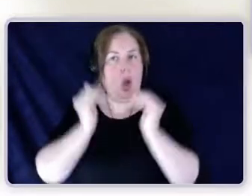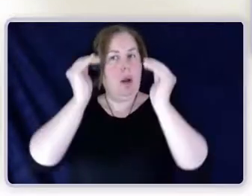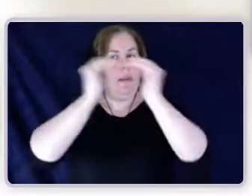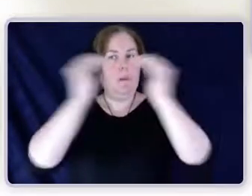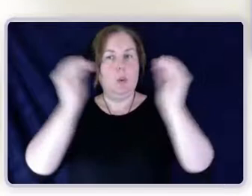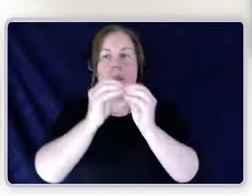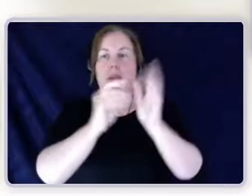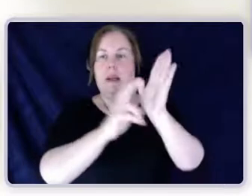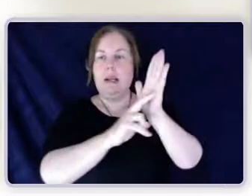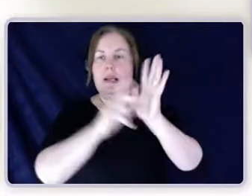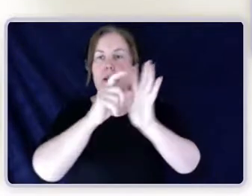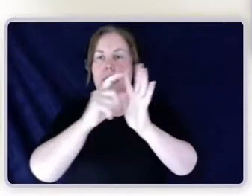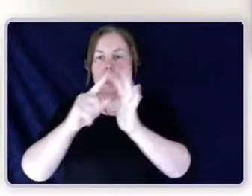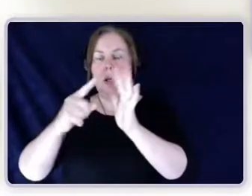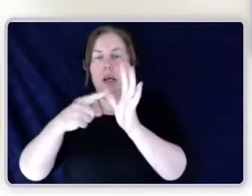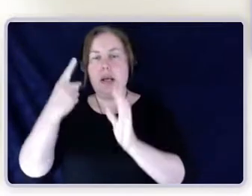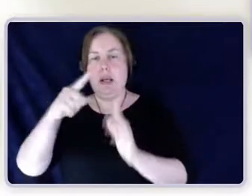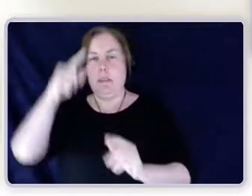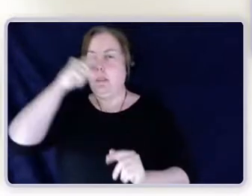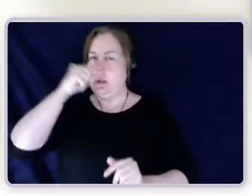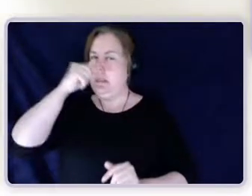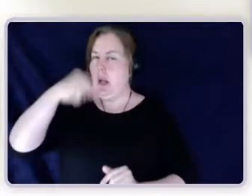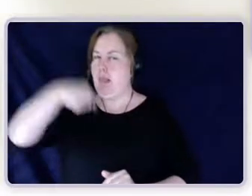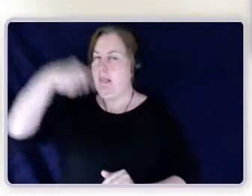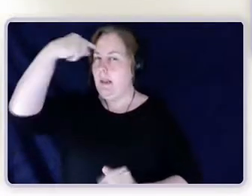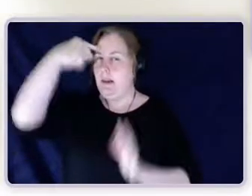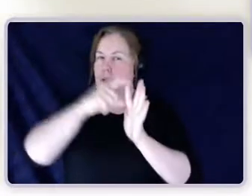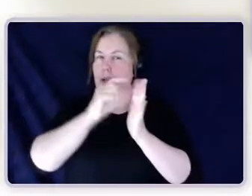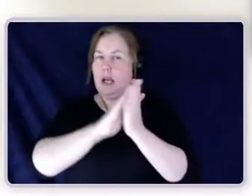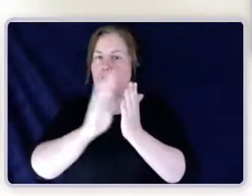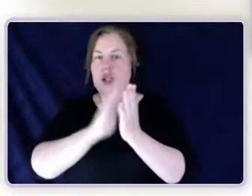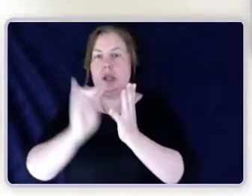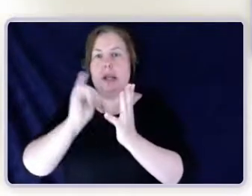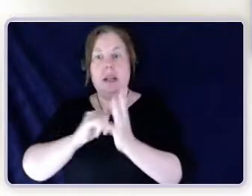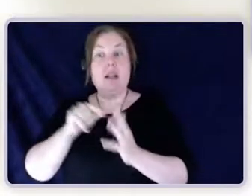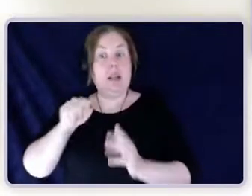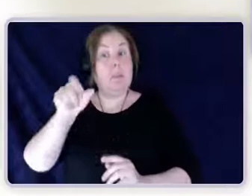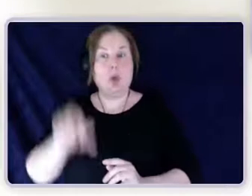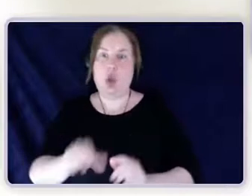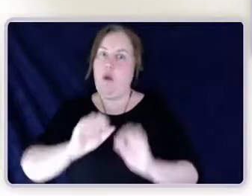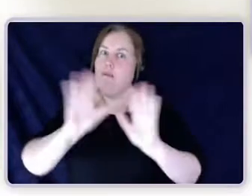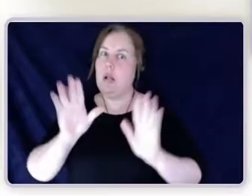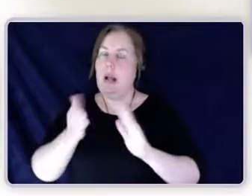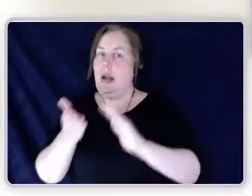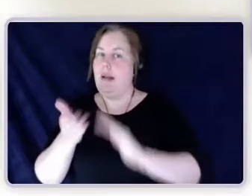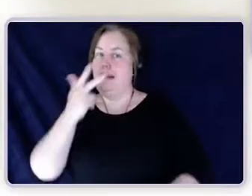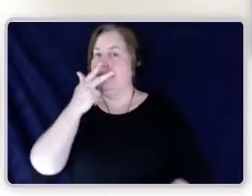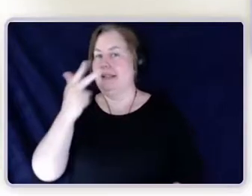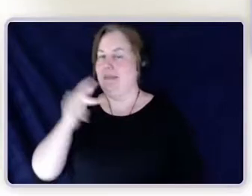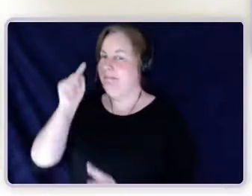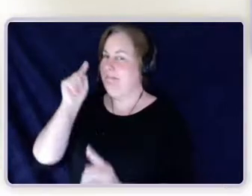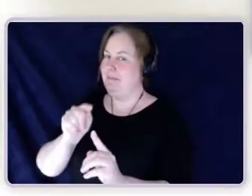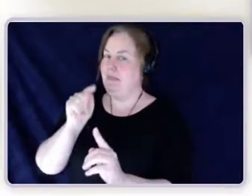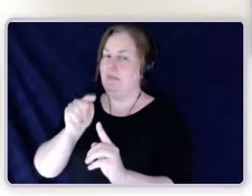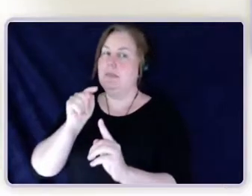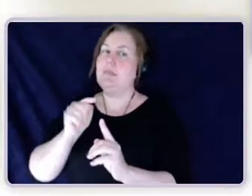possibly, I think, DHHS. And that was obviously for someone who was under 18 years of old, so of age.